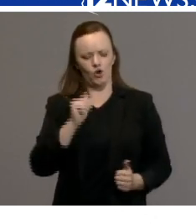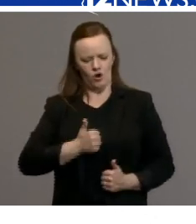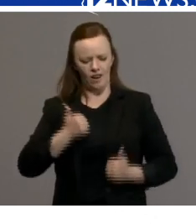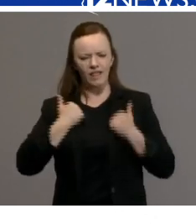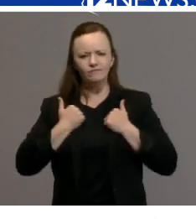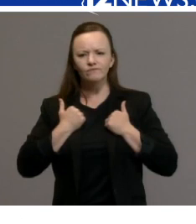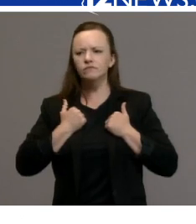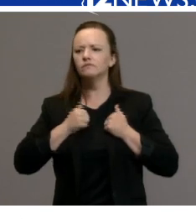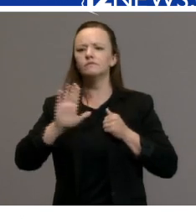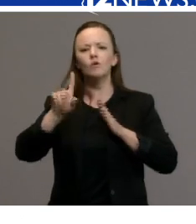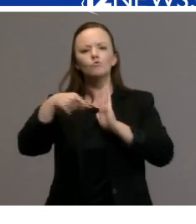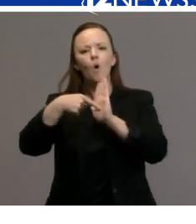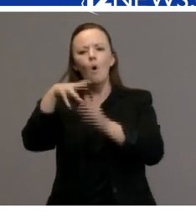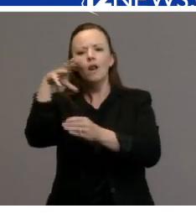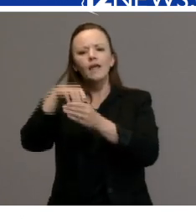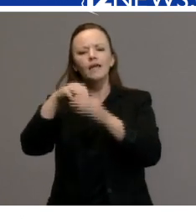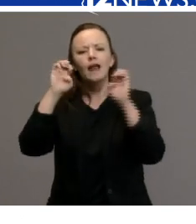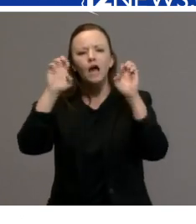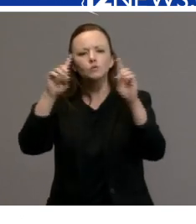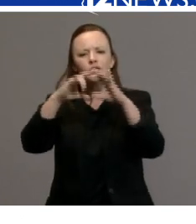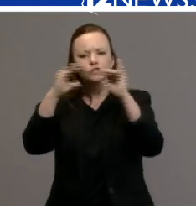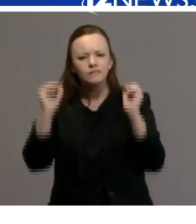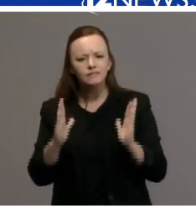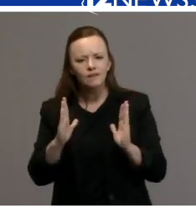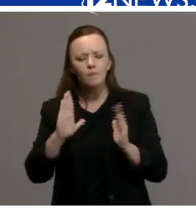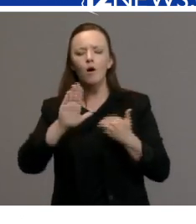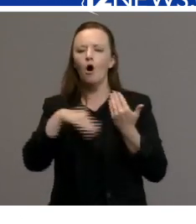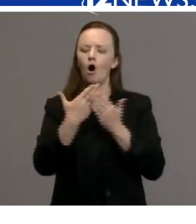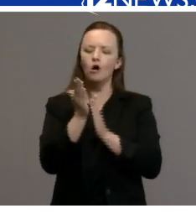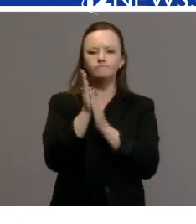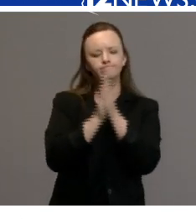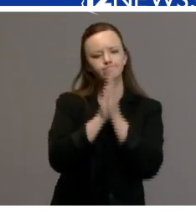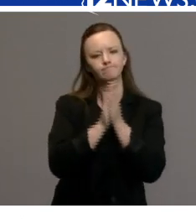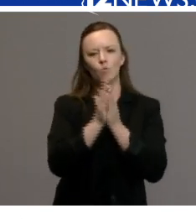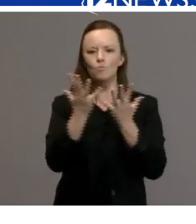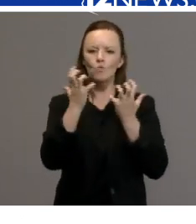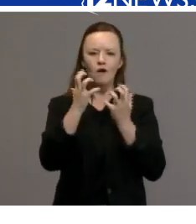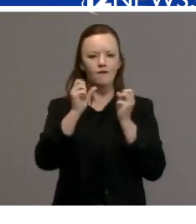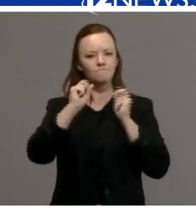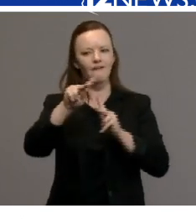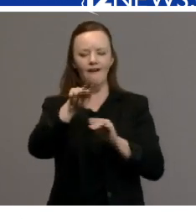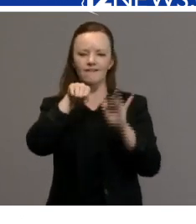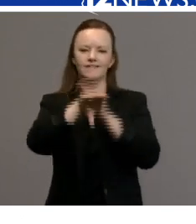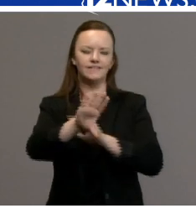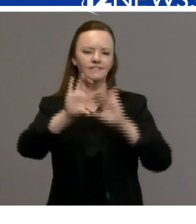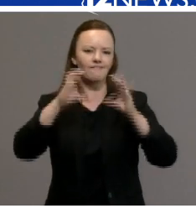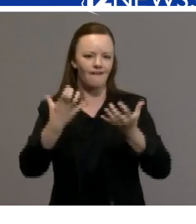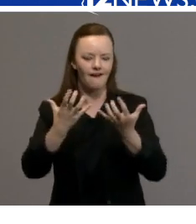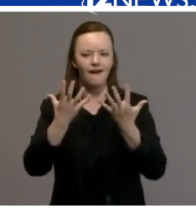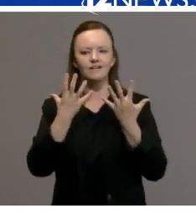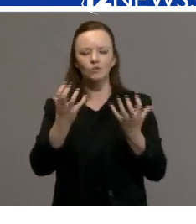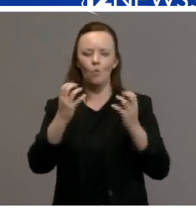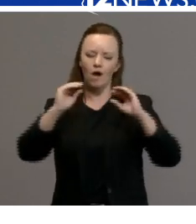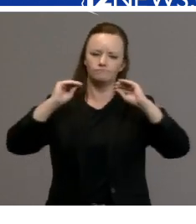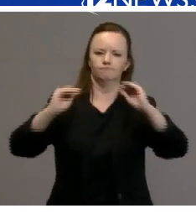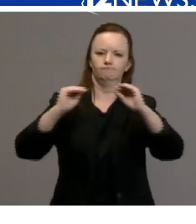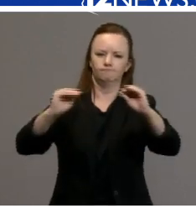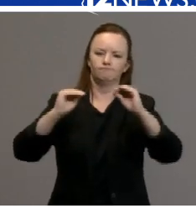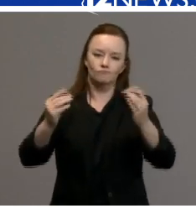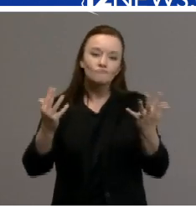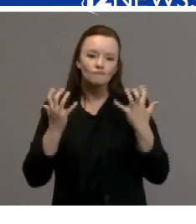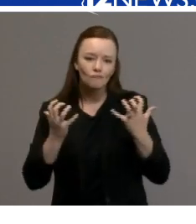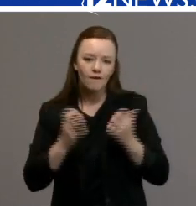were eager to get back inside a classroom, to get to the front of a classroom. So they're looking for